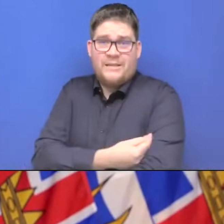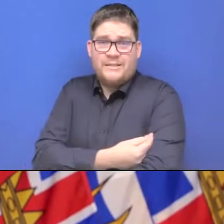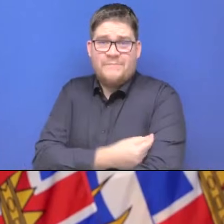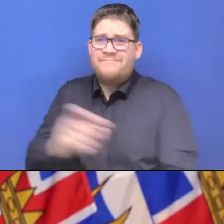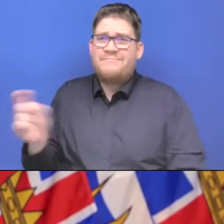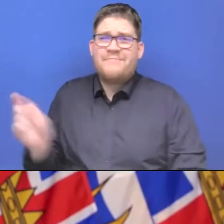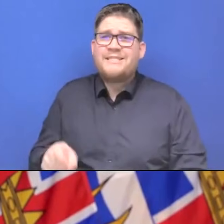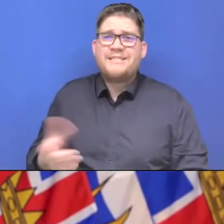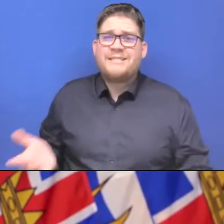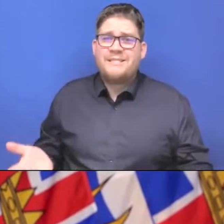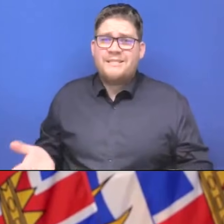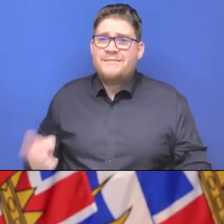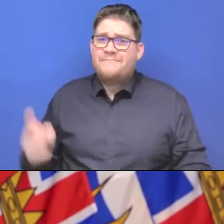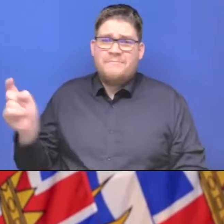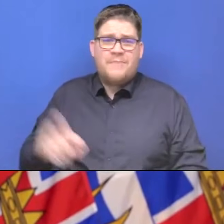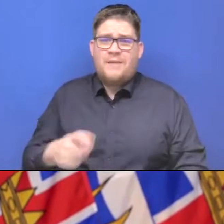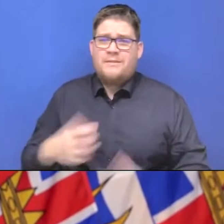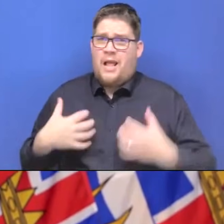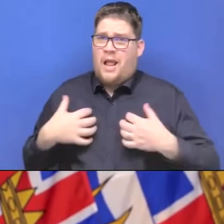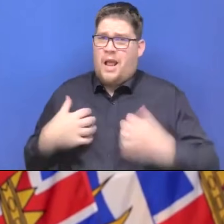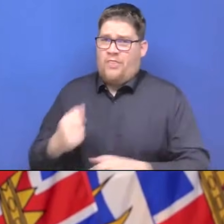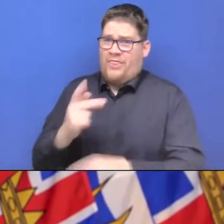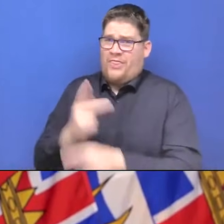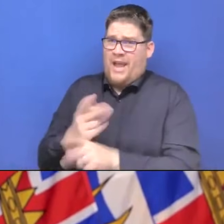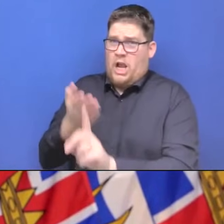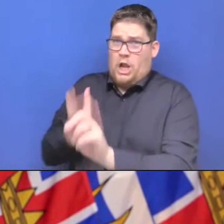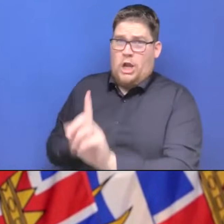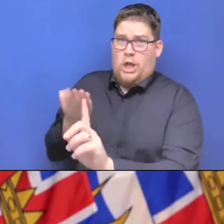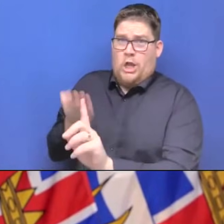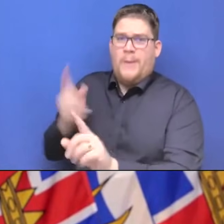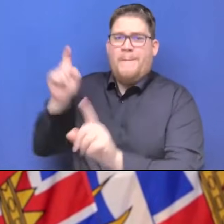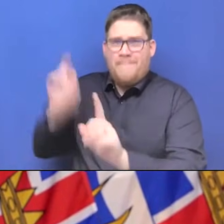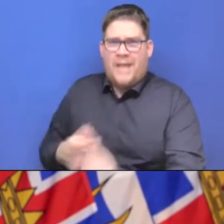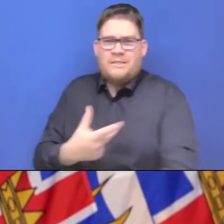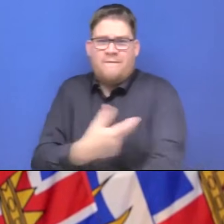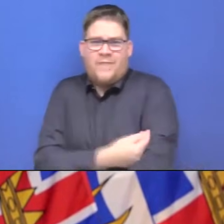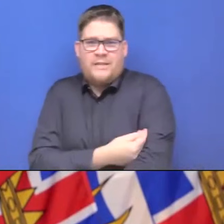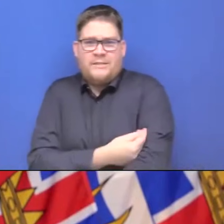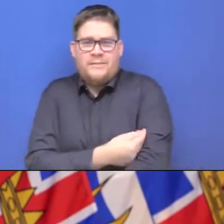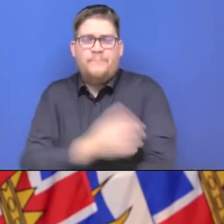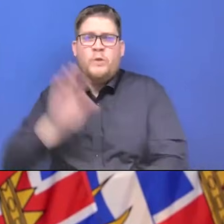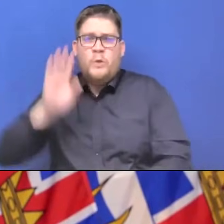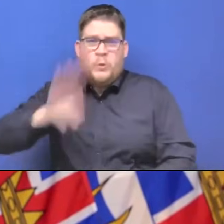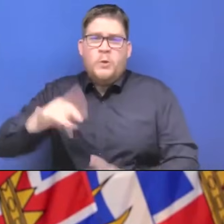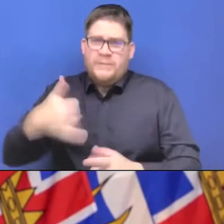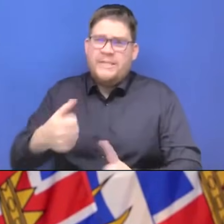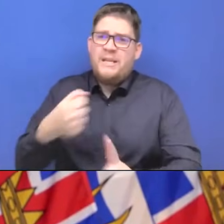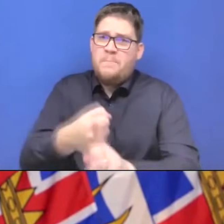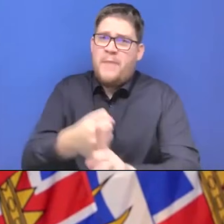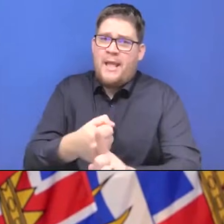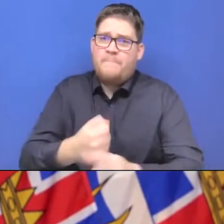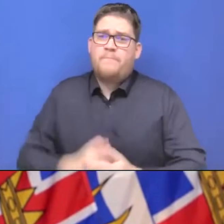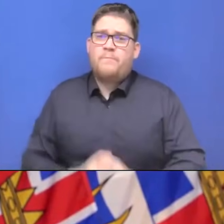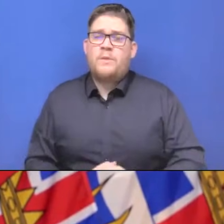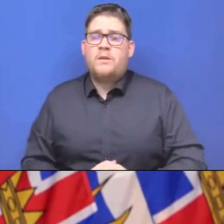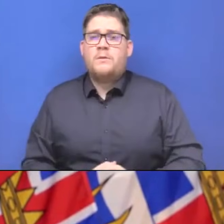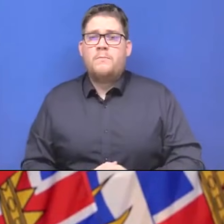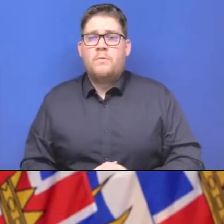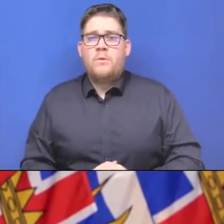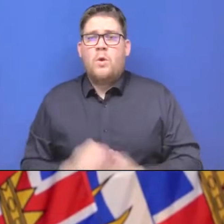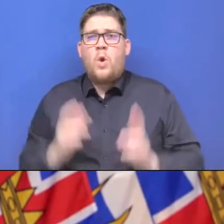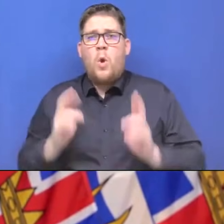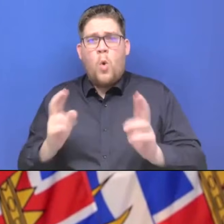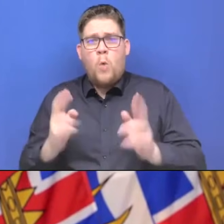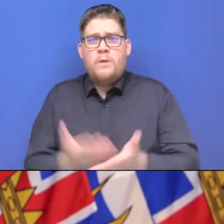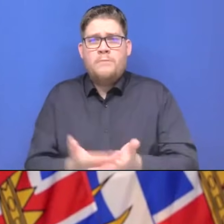our healthcare system. But we know the impact on people and on families, and we are hopeful and encouraging that people will